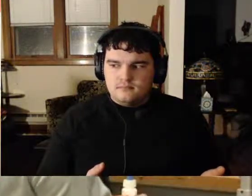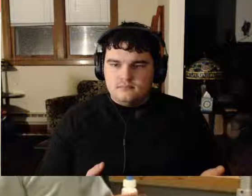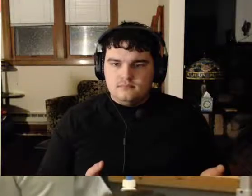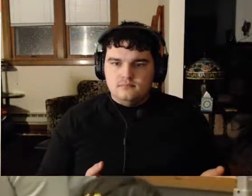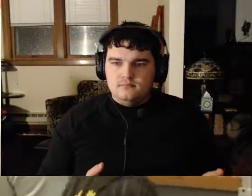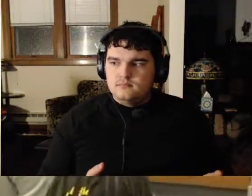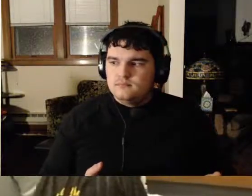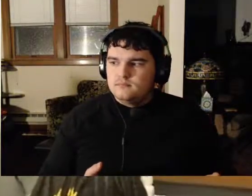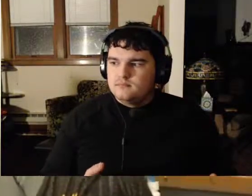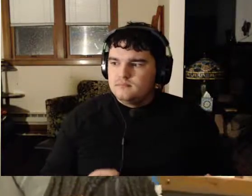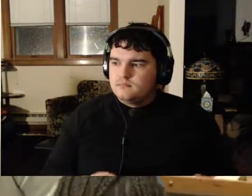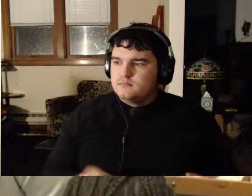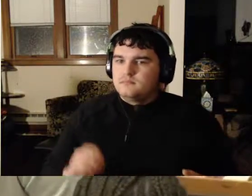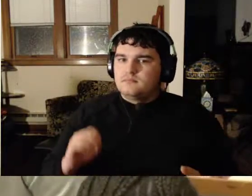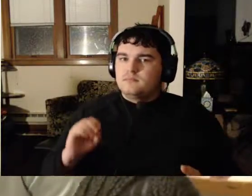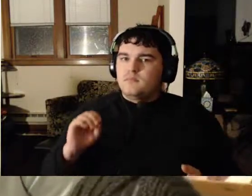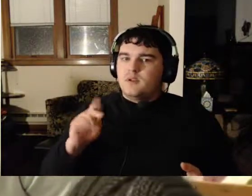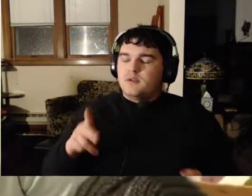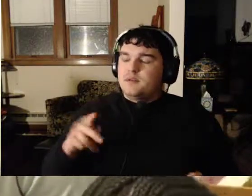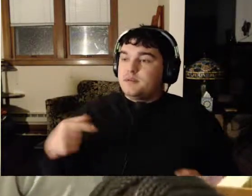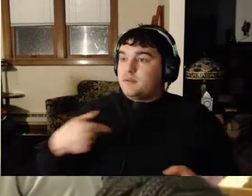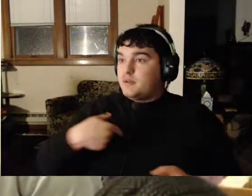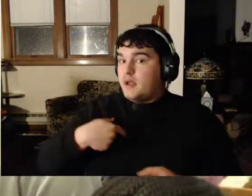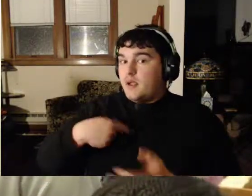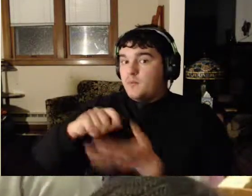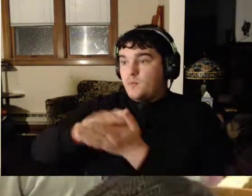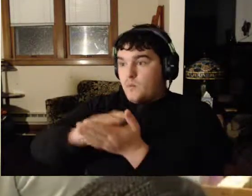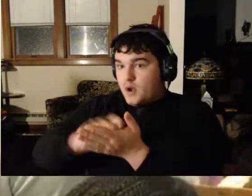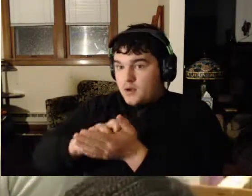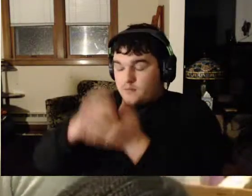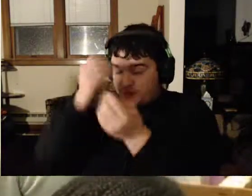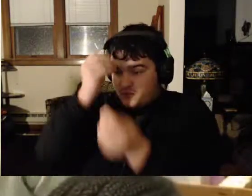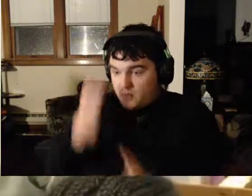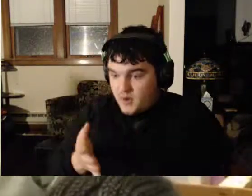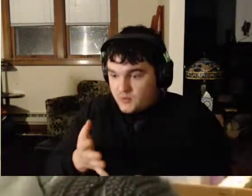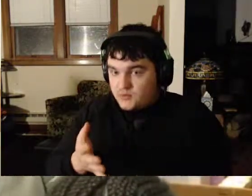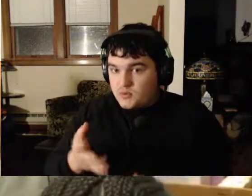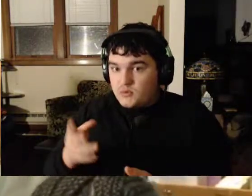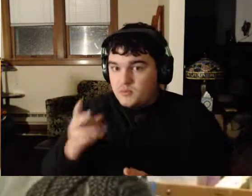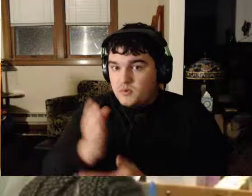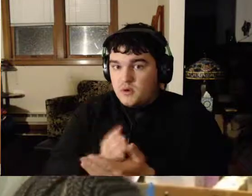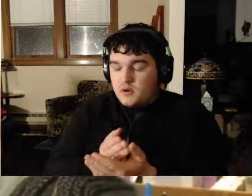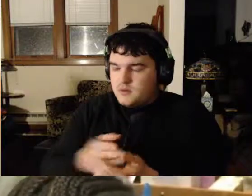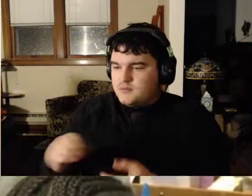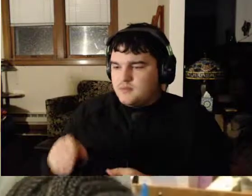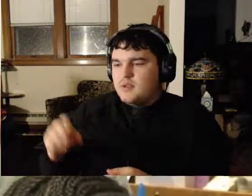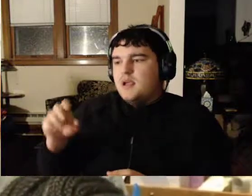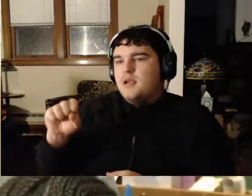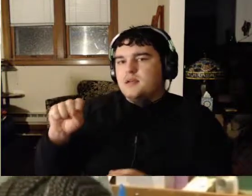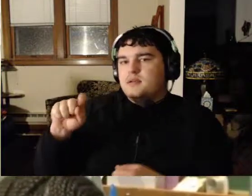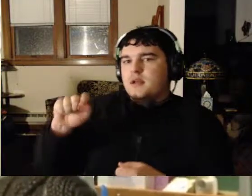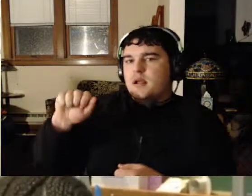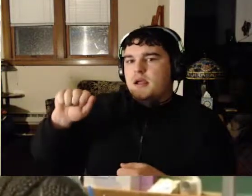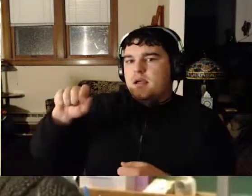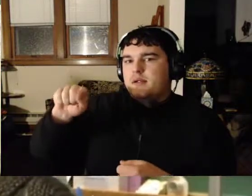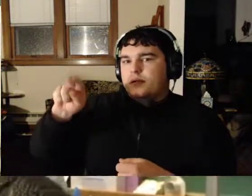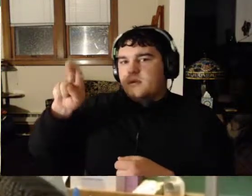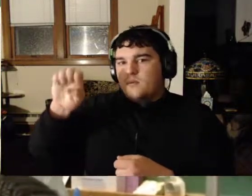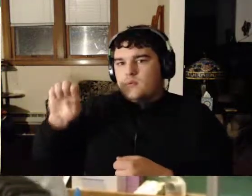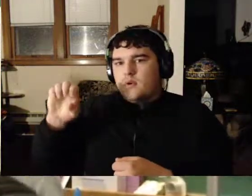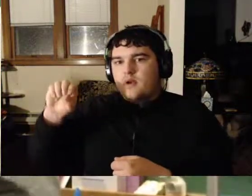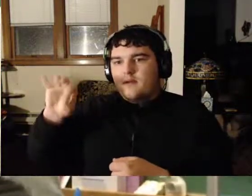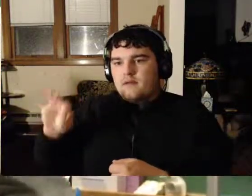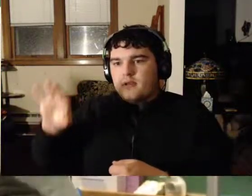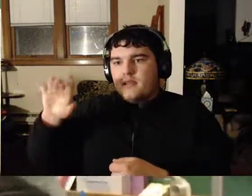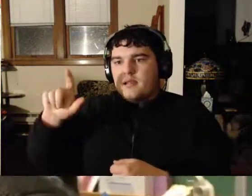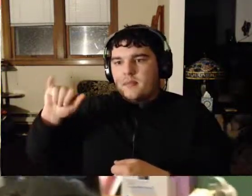Okay, so I am writing an informational piece about the Statue of Liberty. Now, if you're having problems spelling it, you probably have